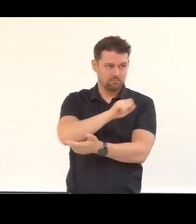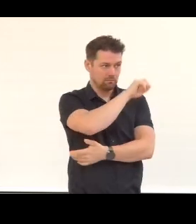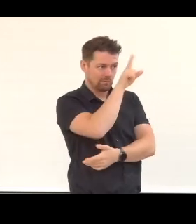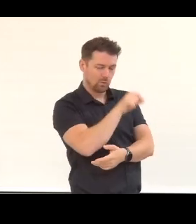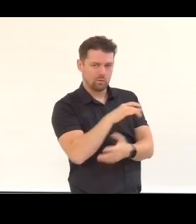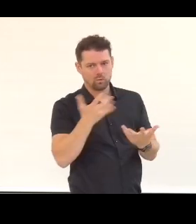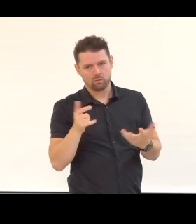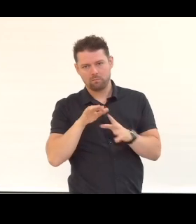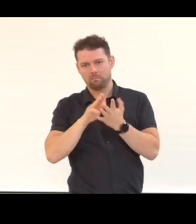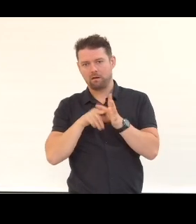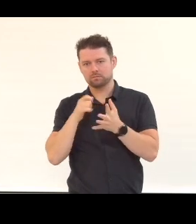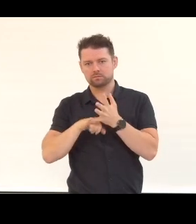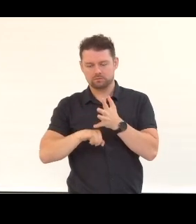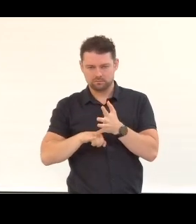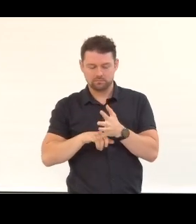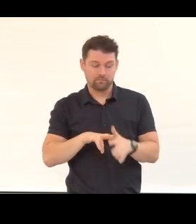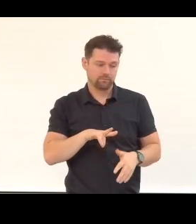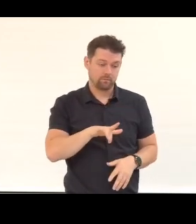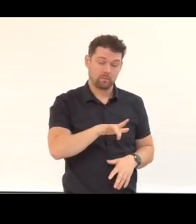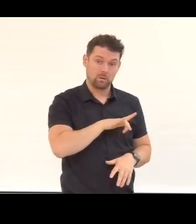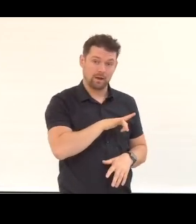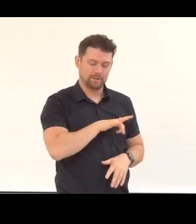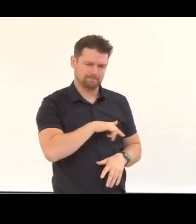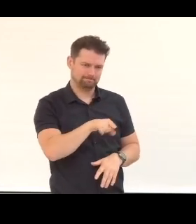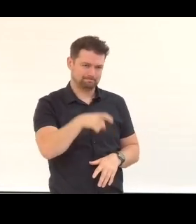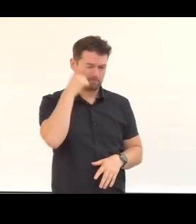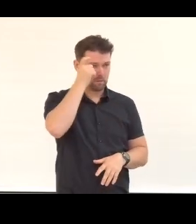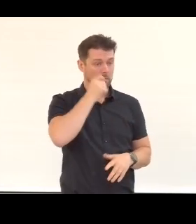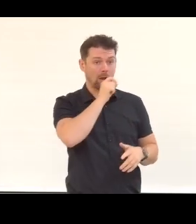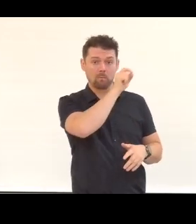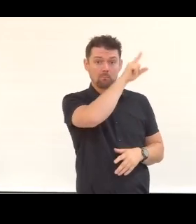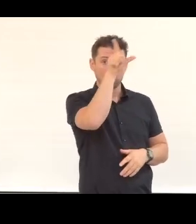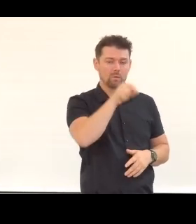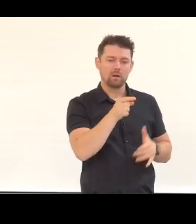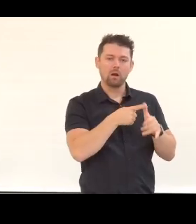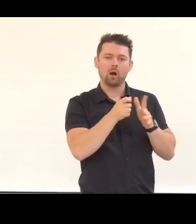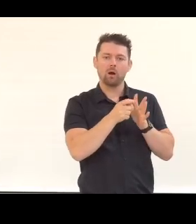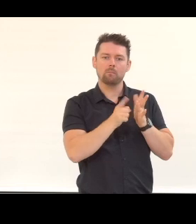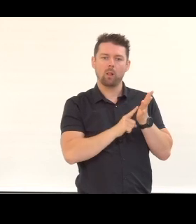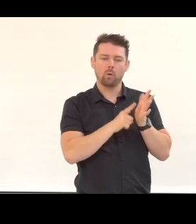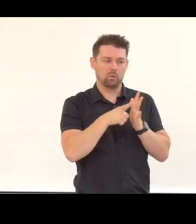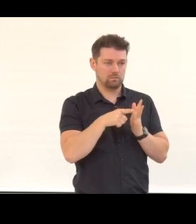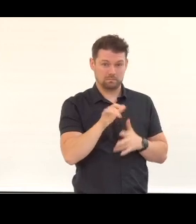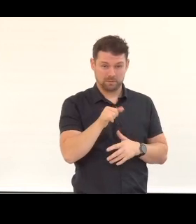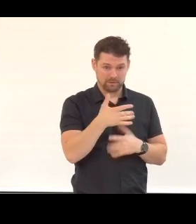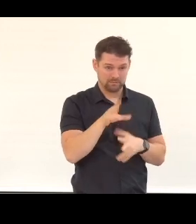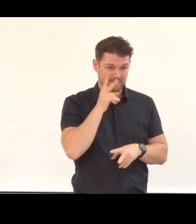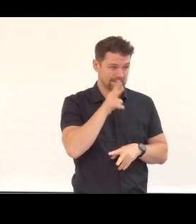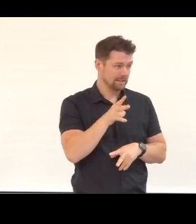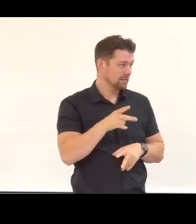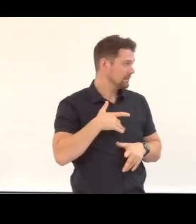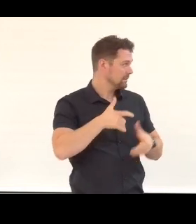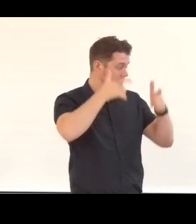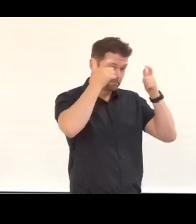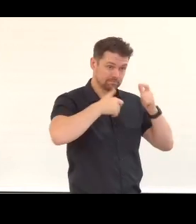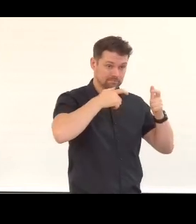Mars. Because when you think about the Moon missions, the Apollo missions, maybe you've seen a picture of the astronauts when they